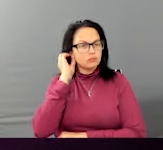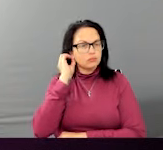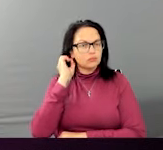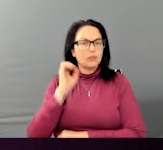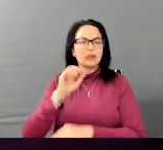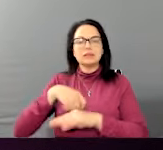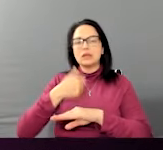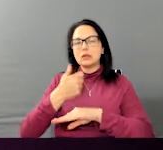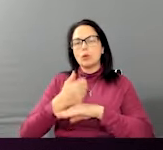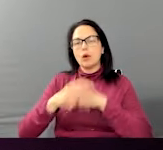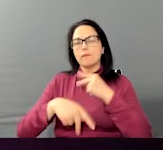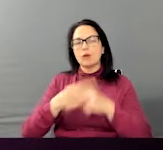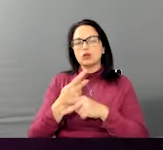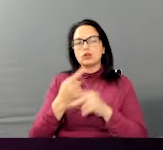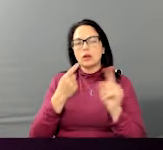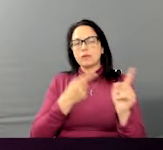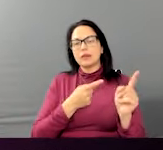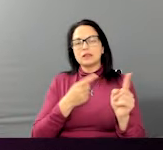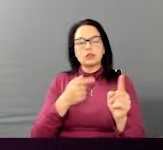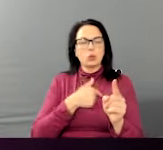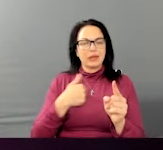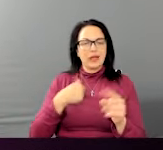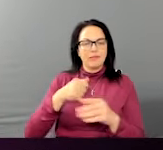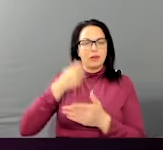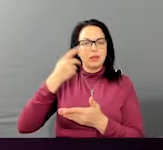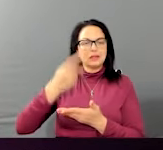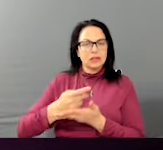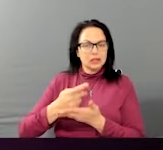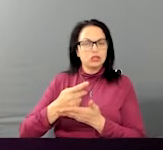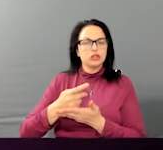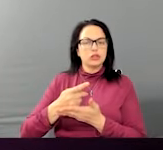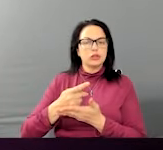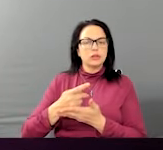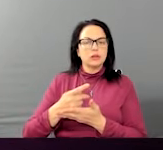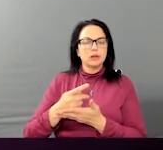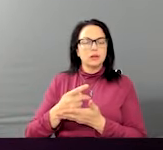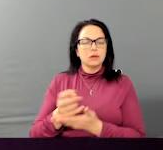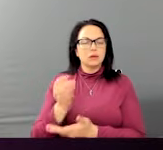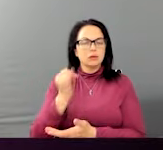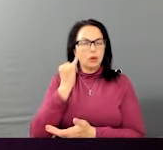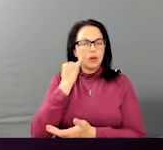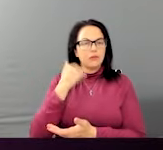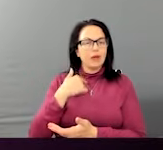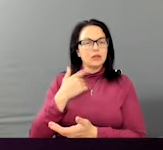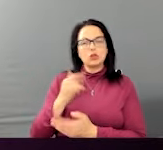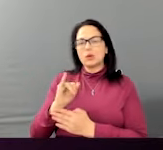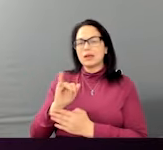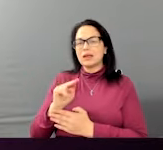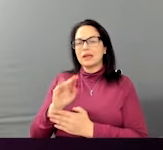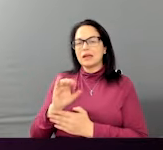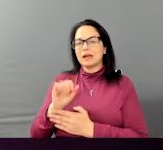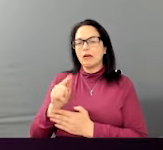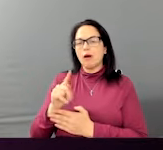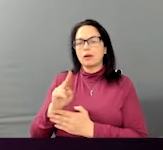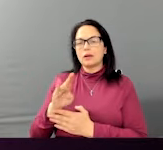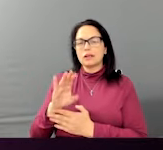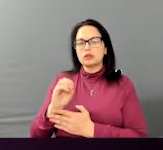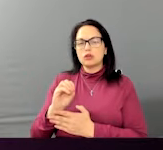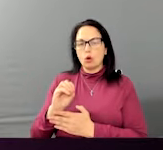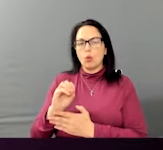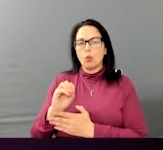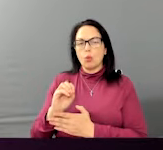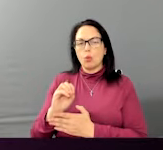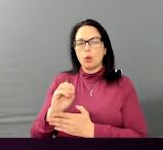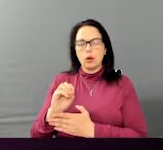deployed version of this. We have authentication, so if I go to incognito, it's going to take me, we have the full